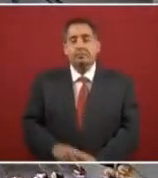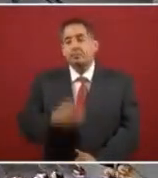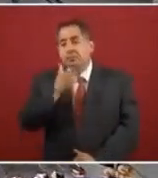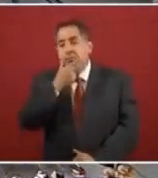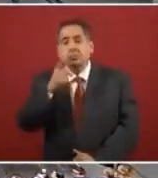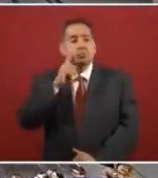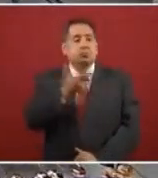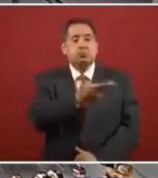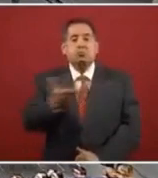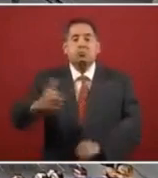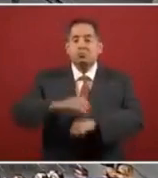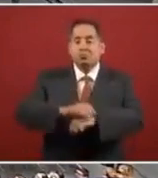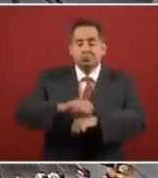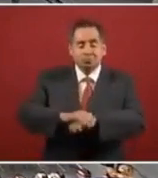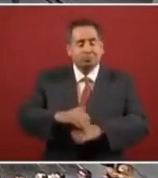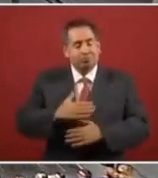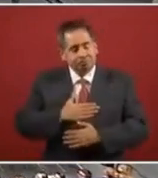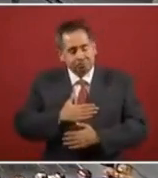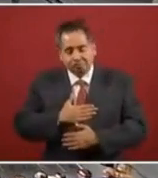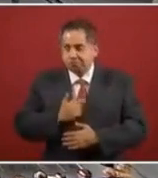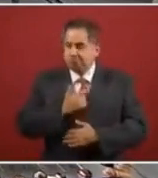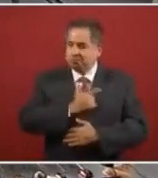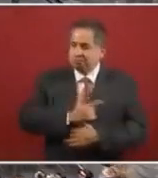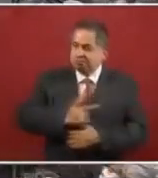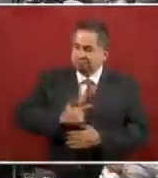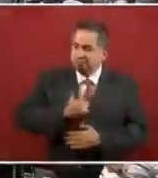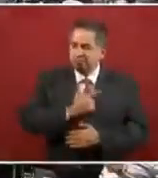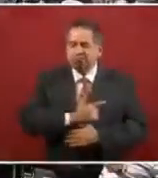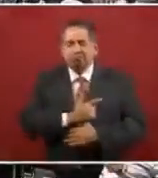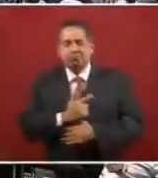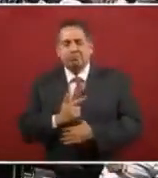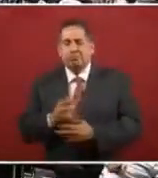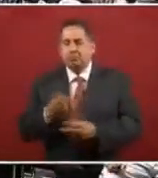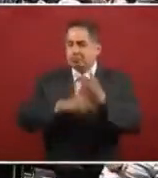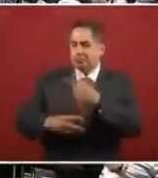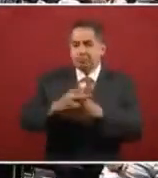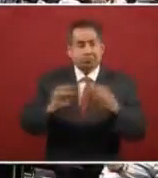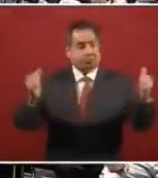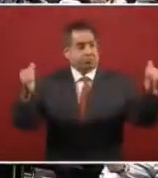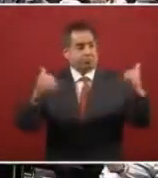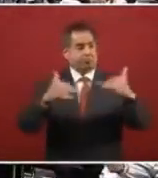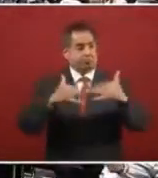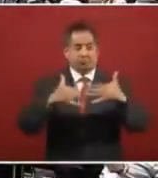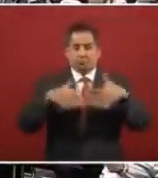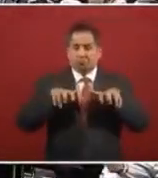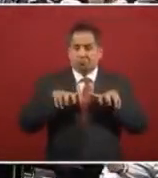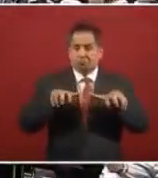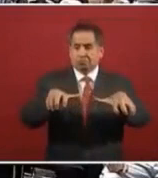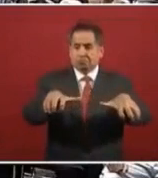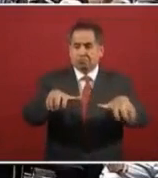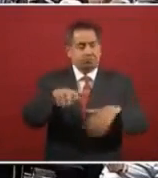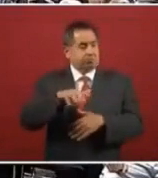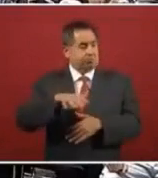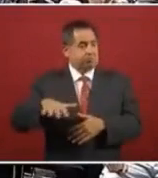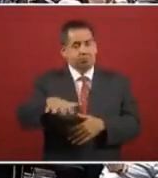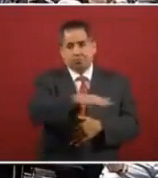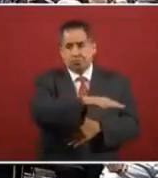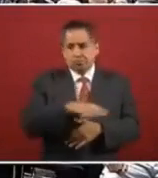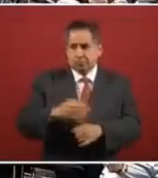my friends I am very happy that you accompany as